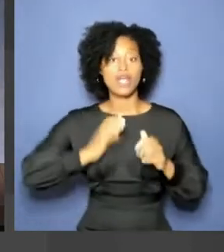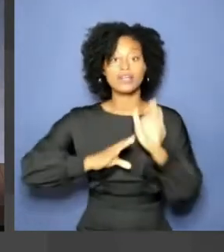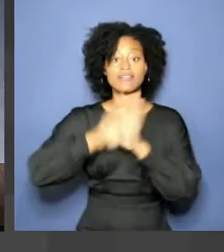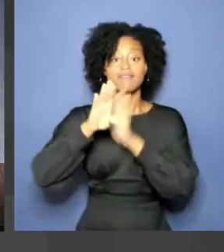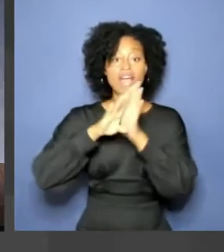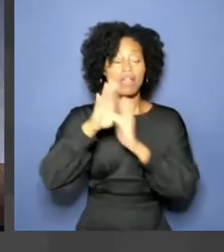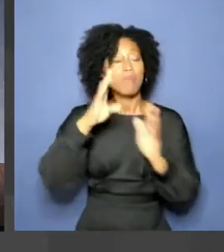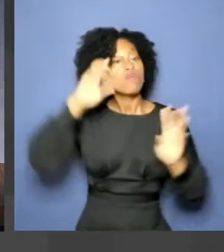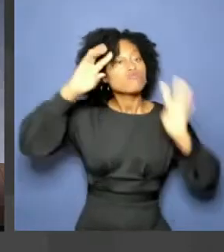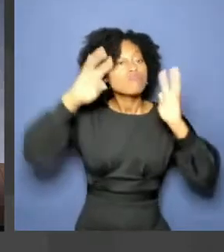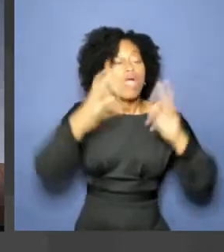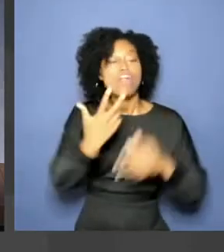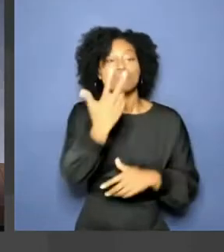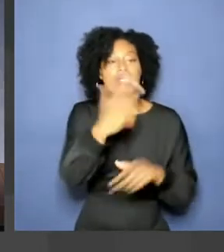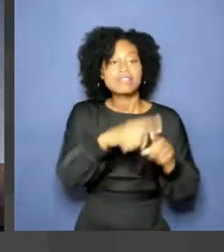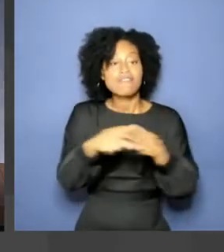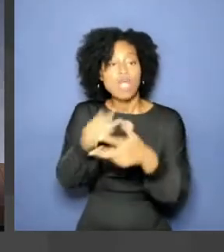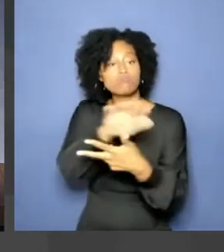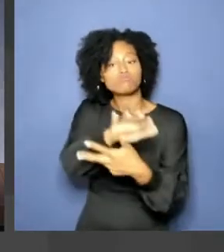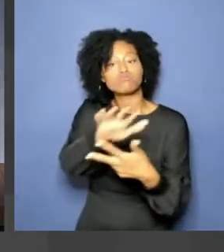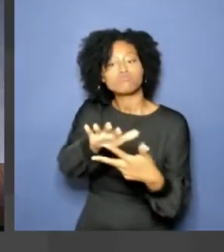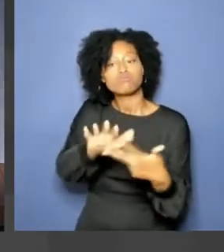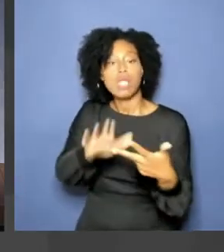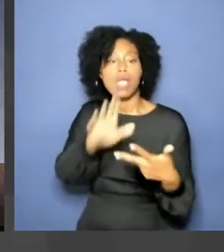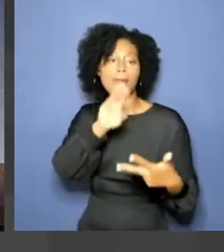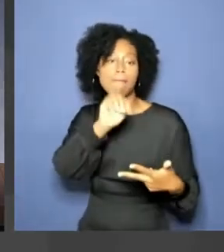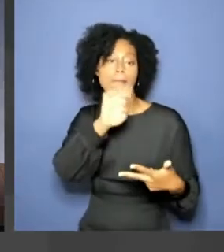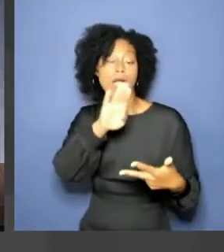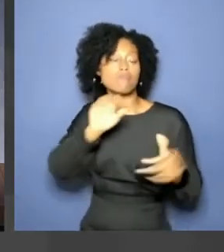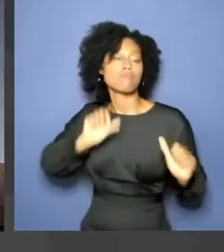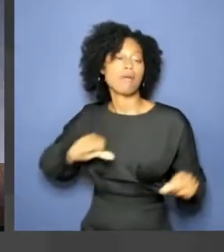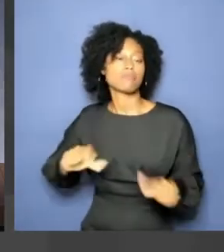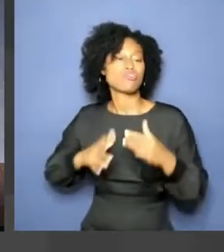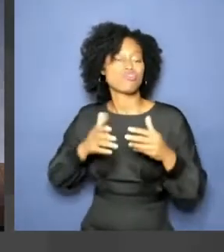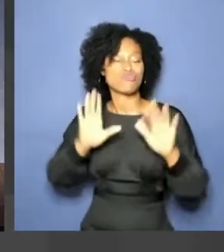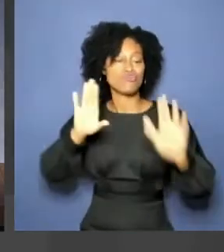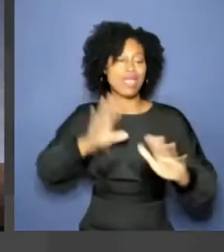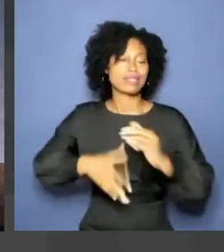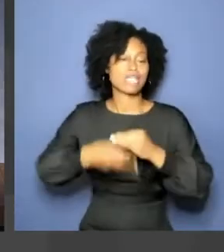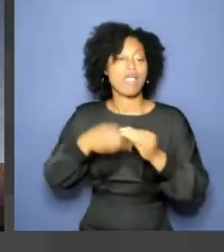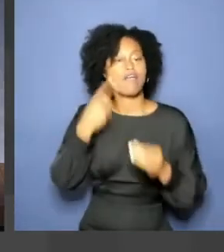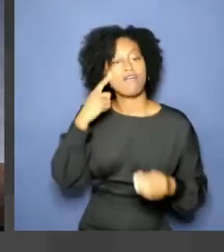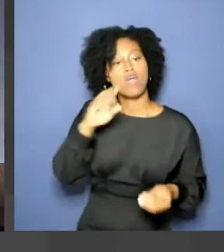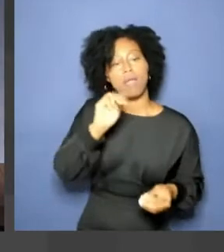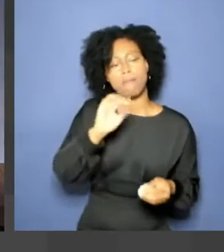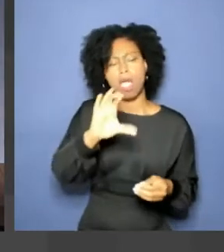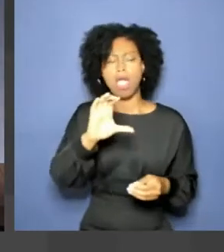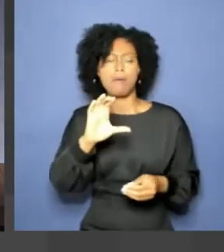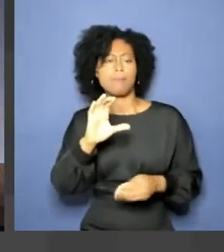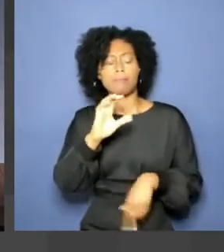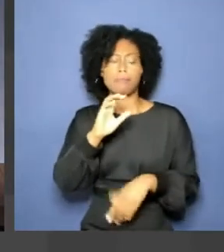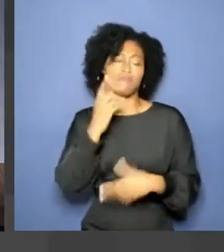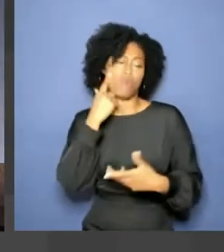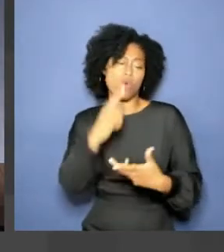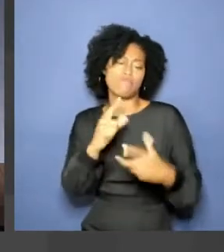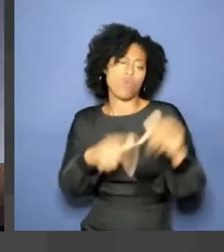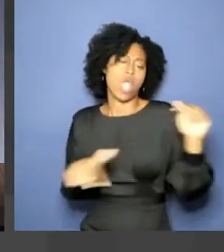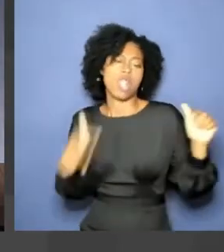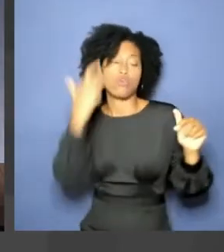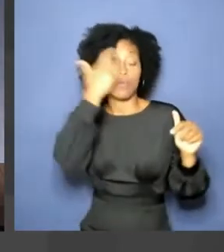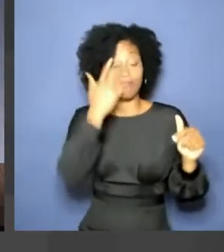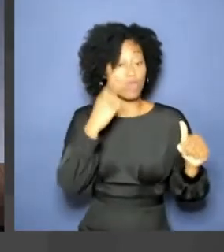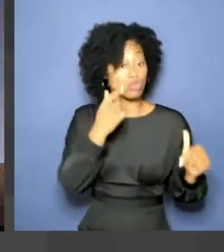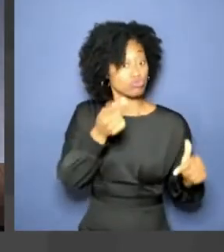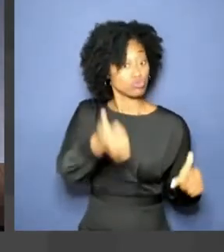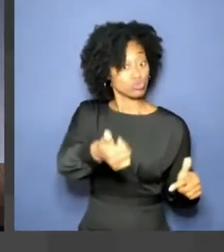different mobs that they think could potentially be a great addition to Minecraft for a variety of reasons. But you, the community